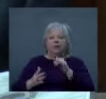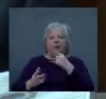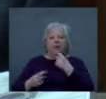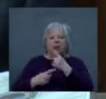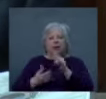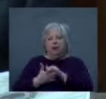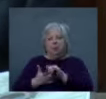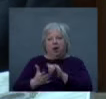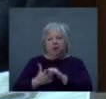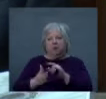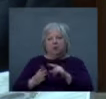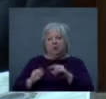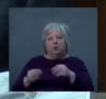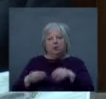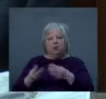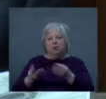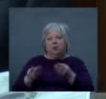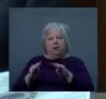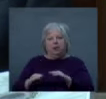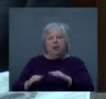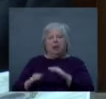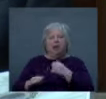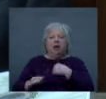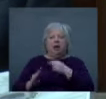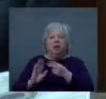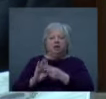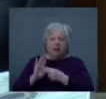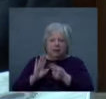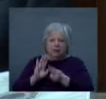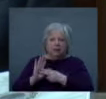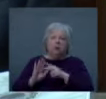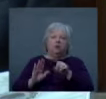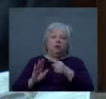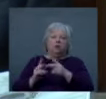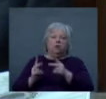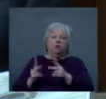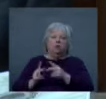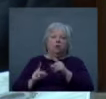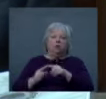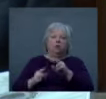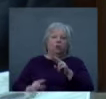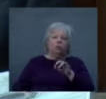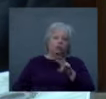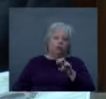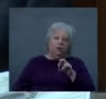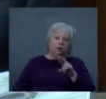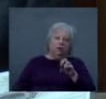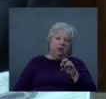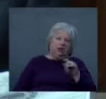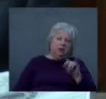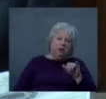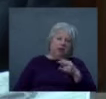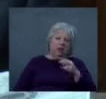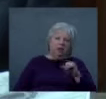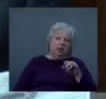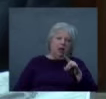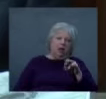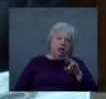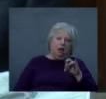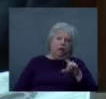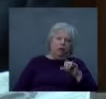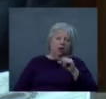and infeasible to bid, to authorize the city manager to issue a sole source purchase order to River Cedar Hydraulics in an amount not to exceed an annual budget